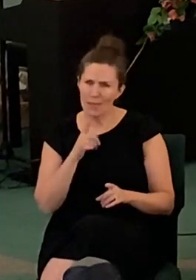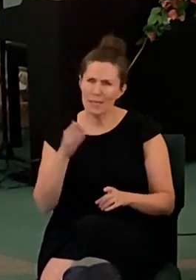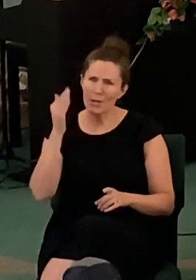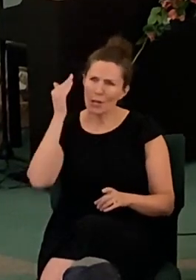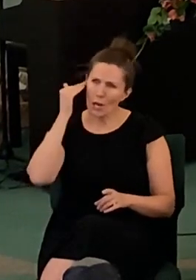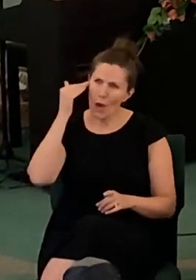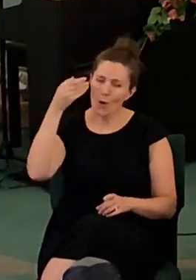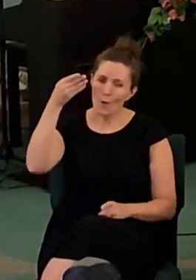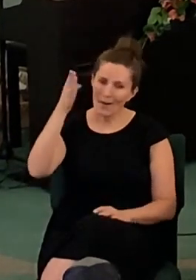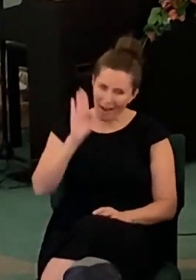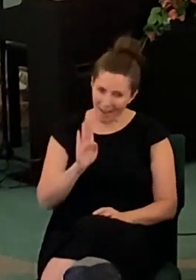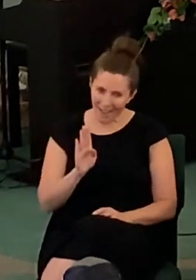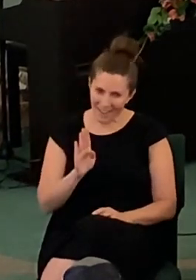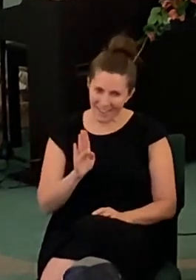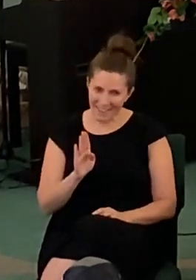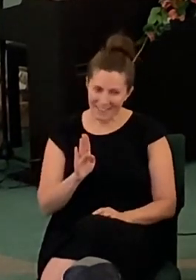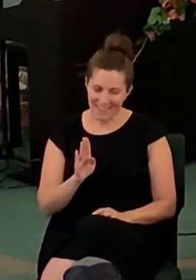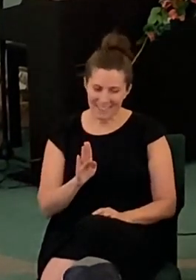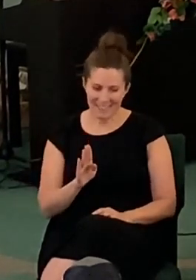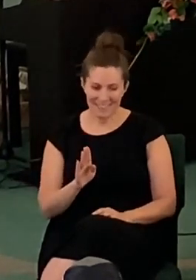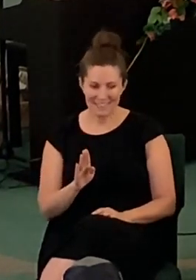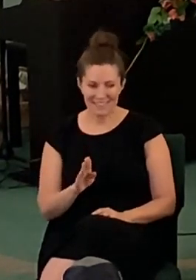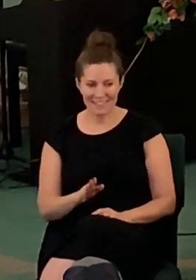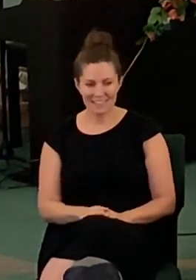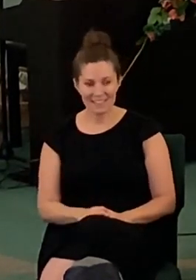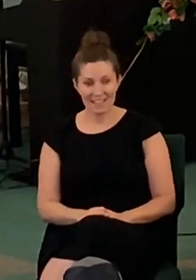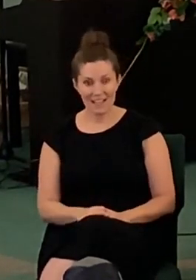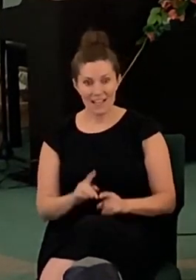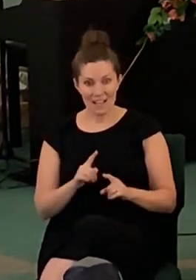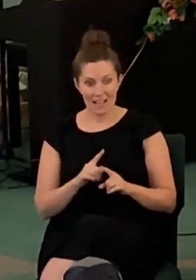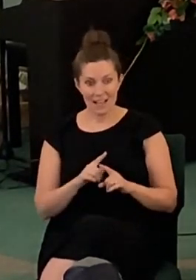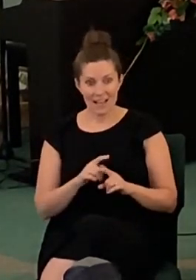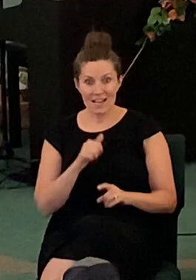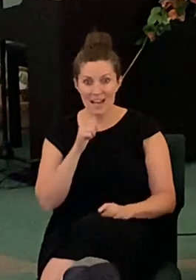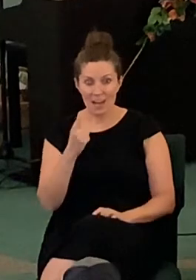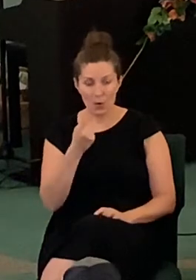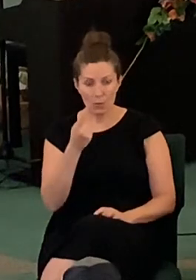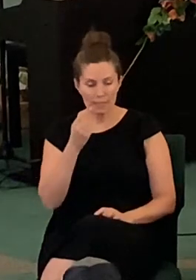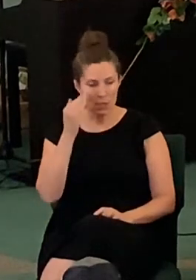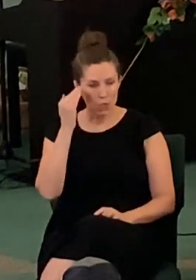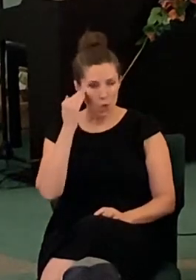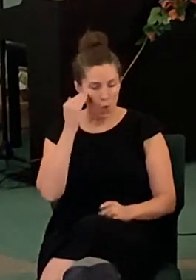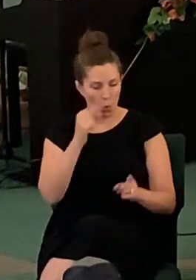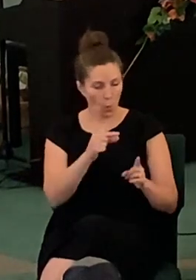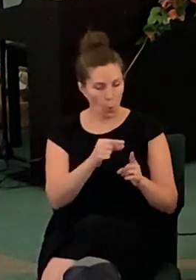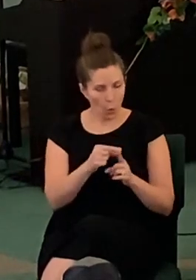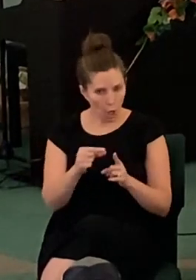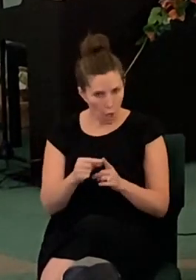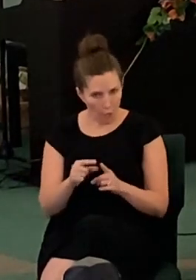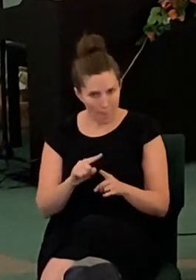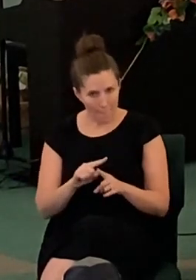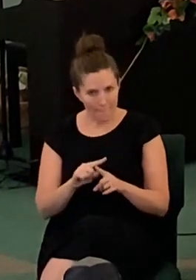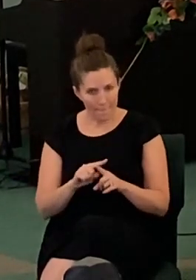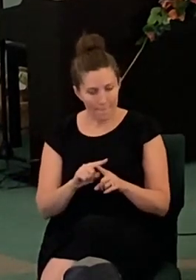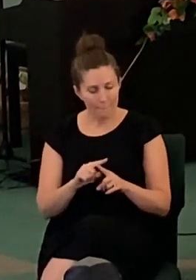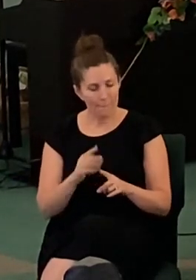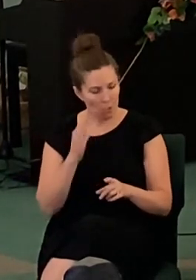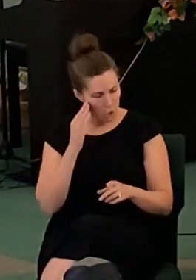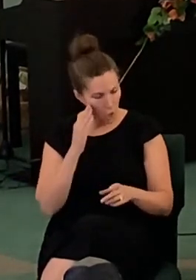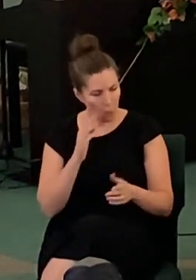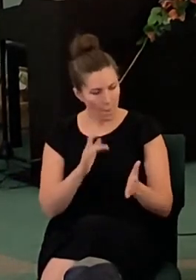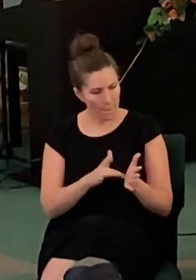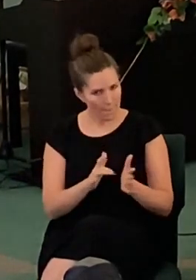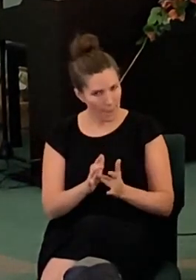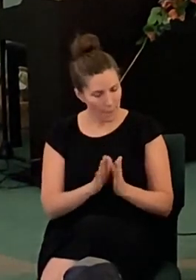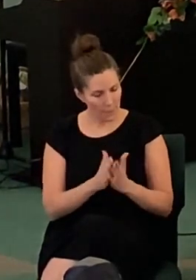God, but this should help us know the God of the Word." So we study God's Word not just to know what it says and means,